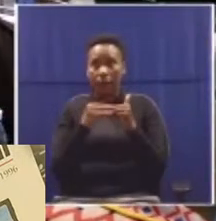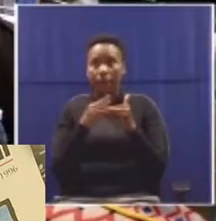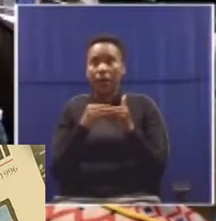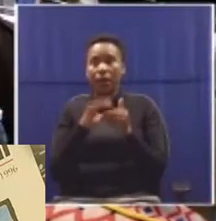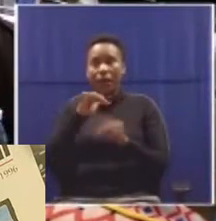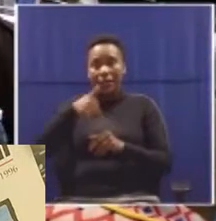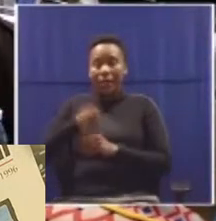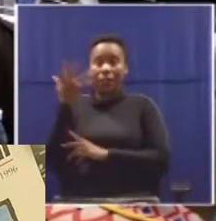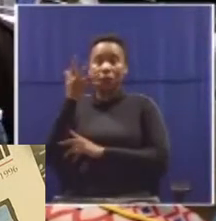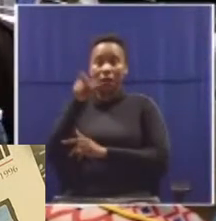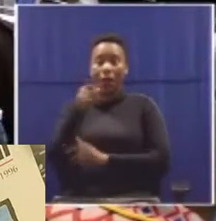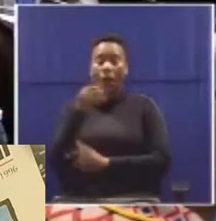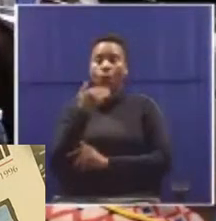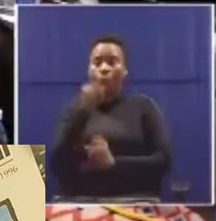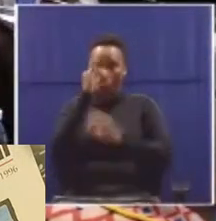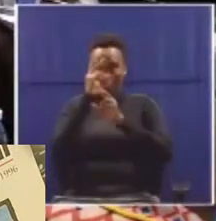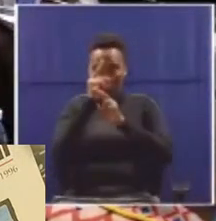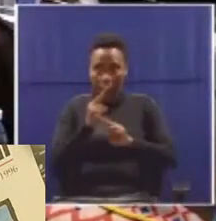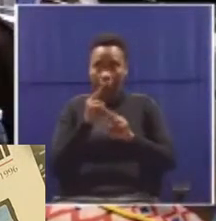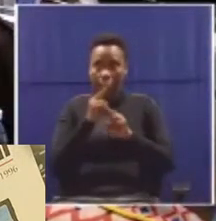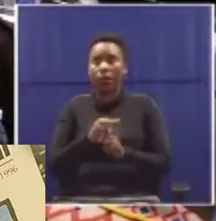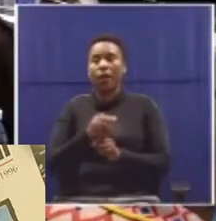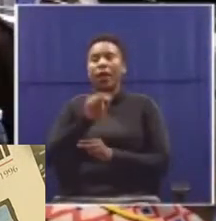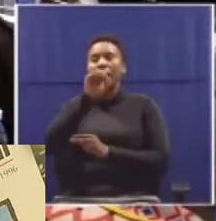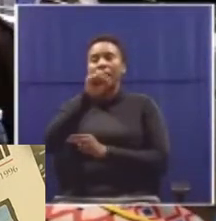next week is The Honorable Sheikh Imam